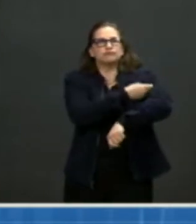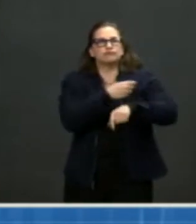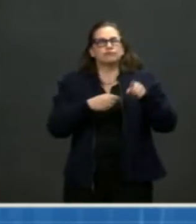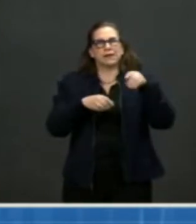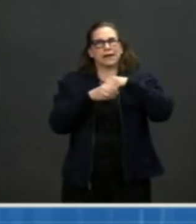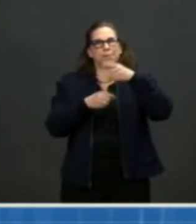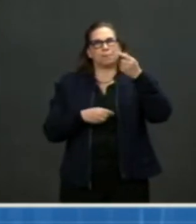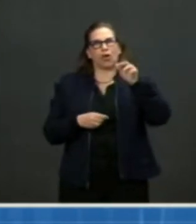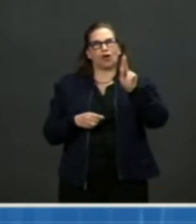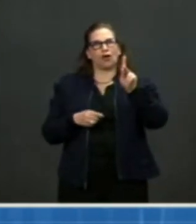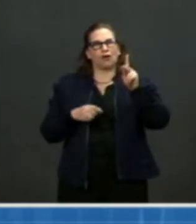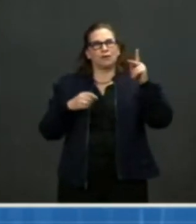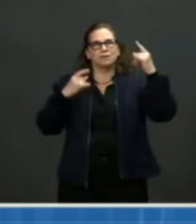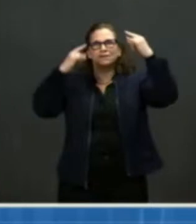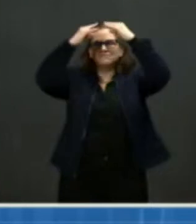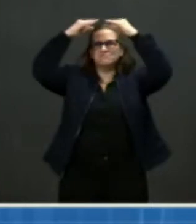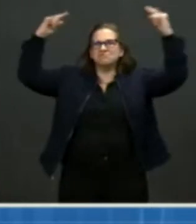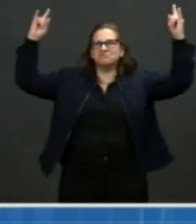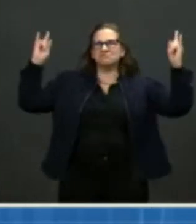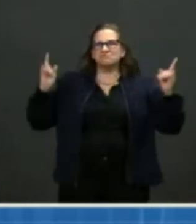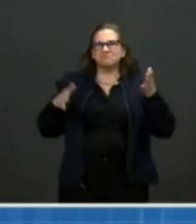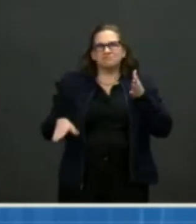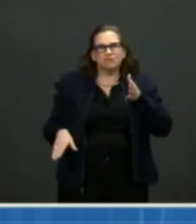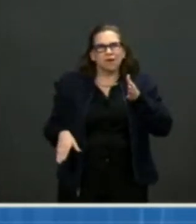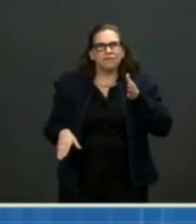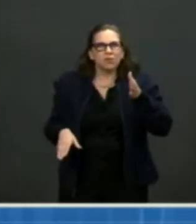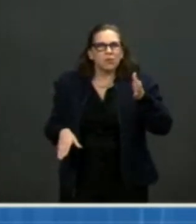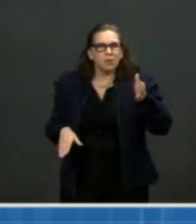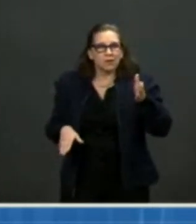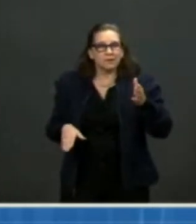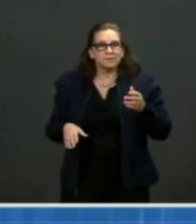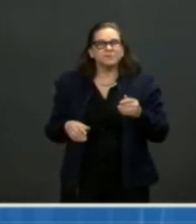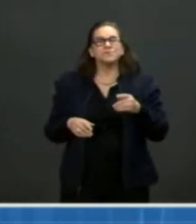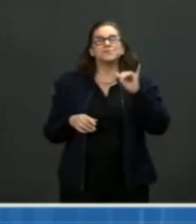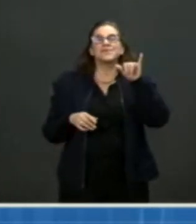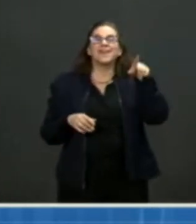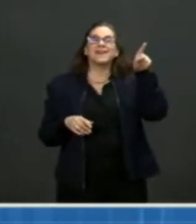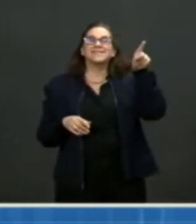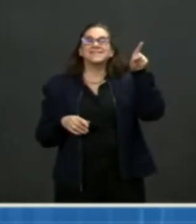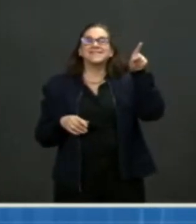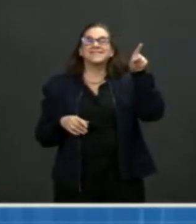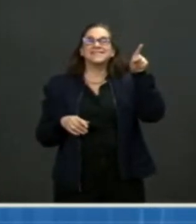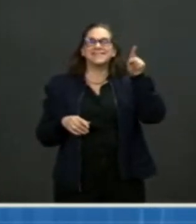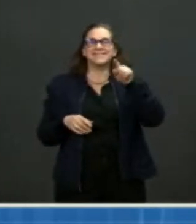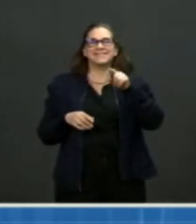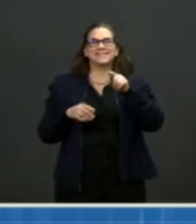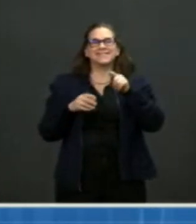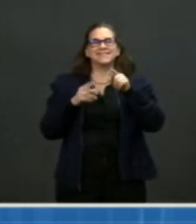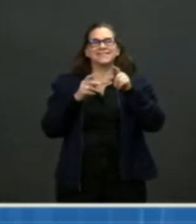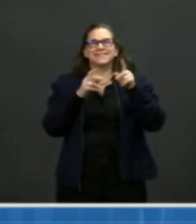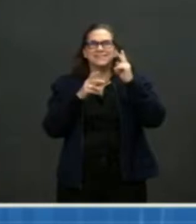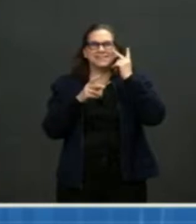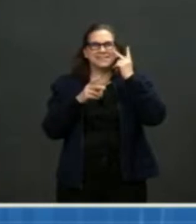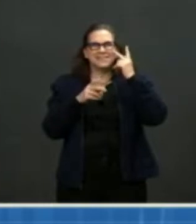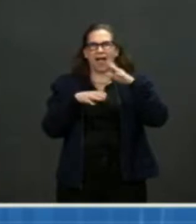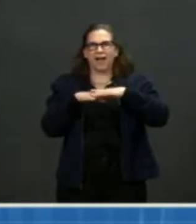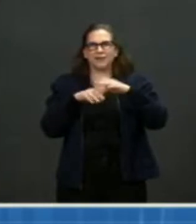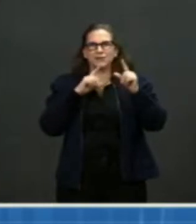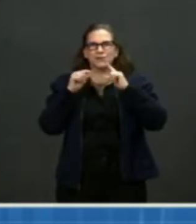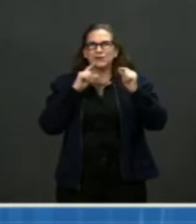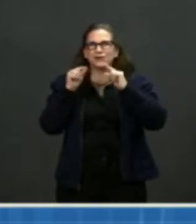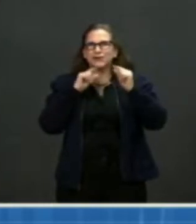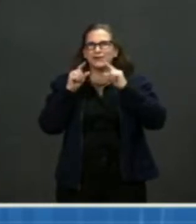opened, and as you can see from some of the tweets on the screen here, these sites get great reviews as a place